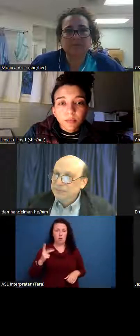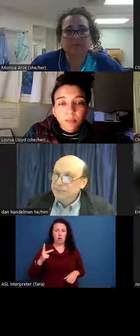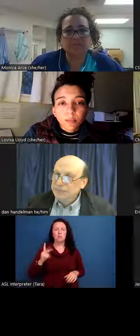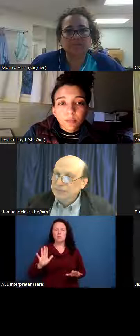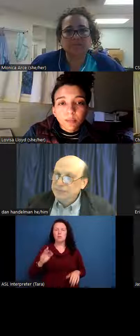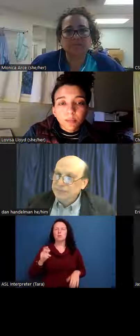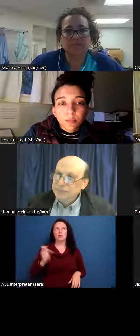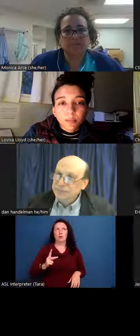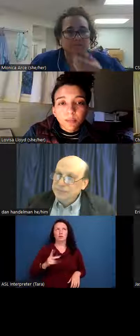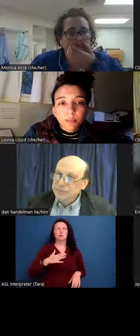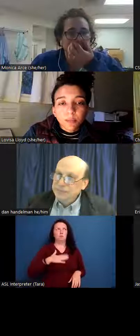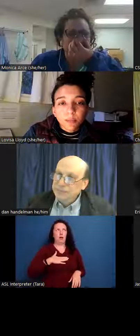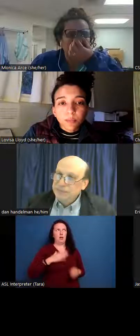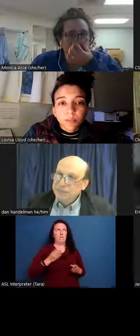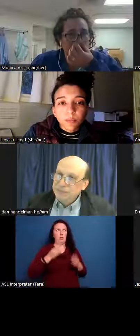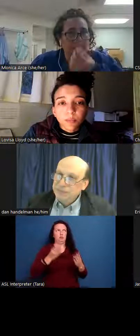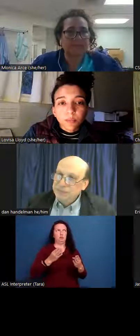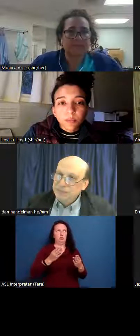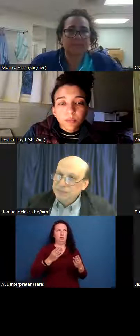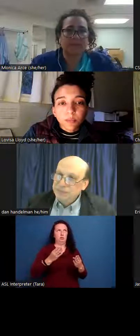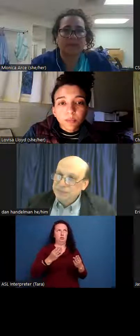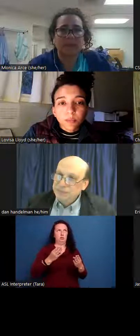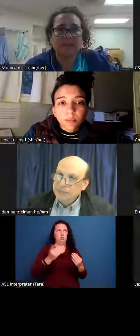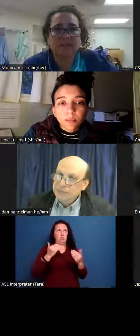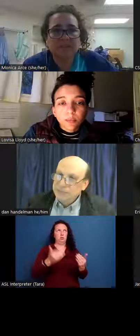So my motion was to strike. So